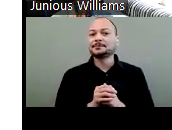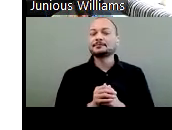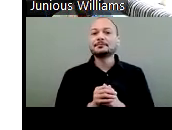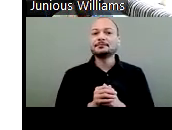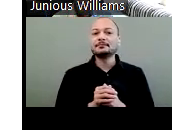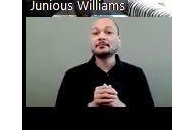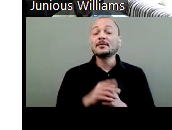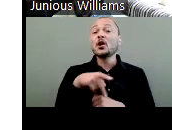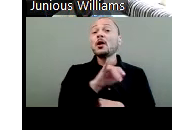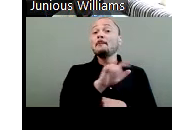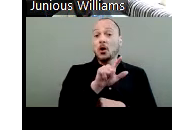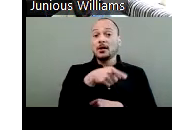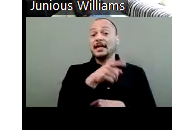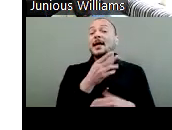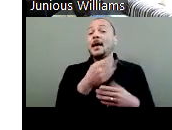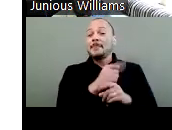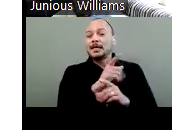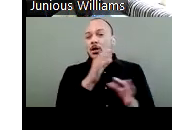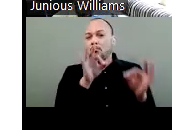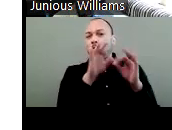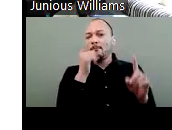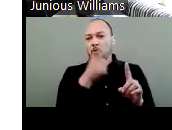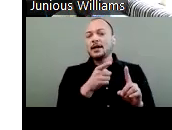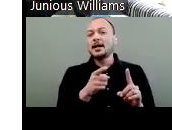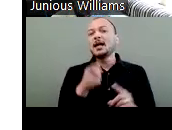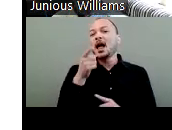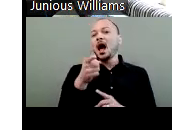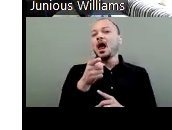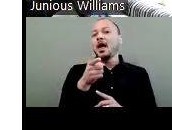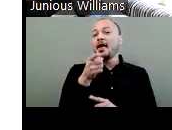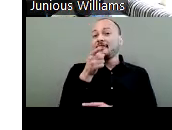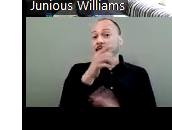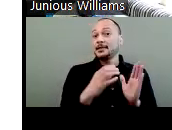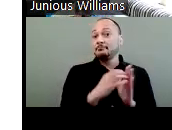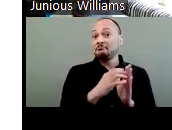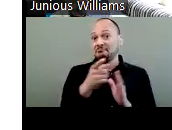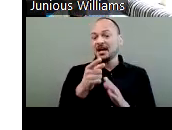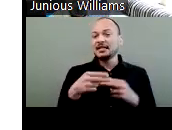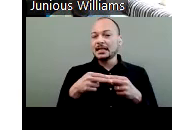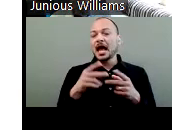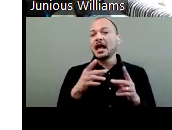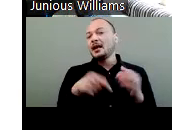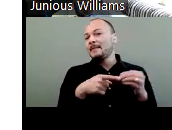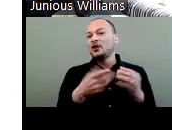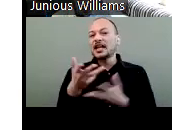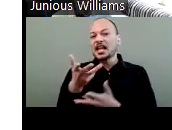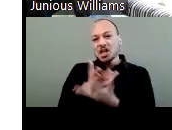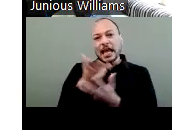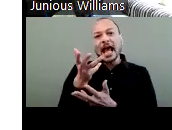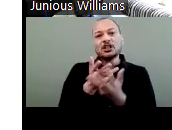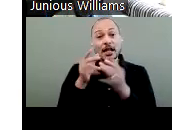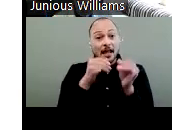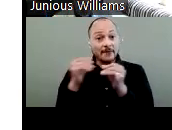And Paul makes an important point here. While much of this is about engaging individuals who